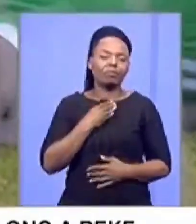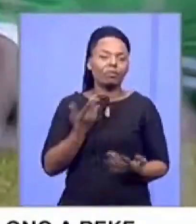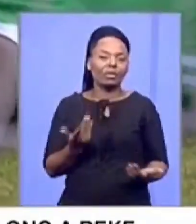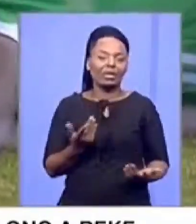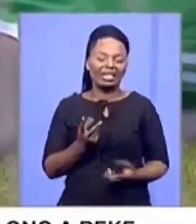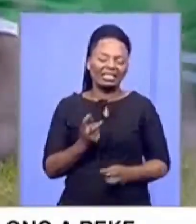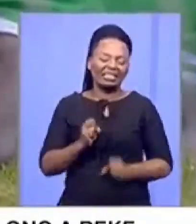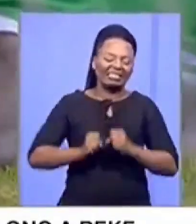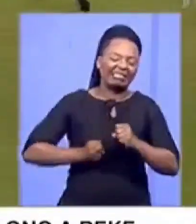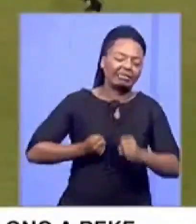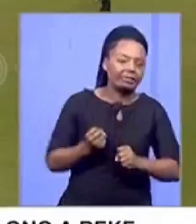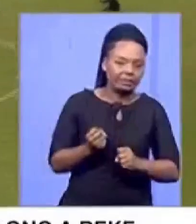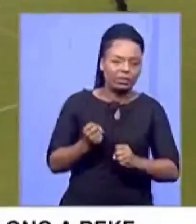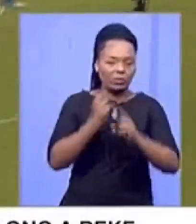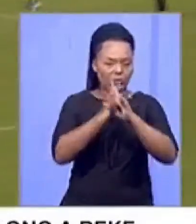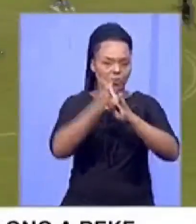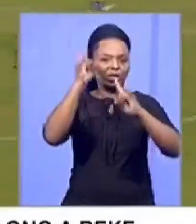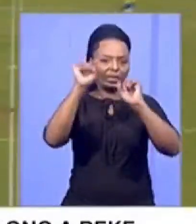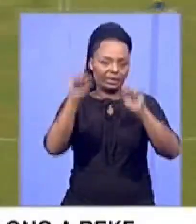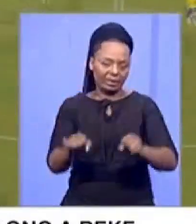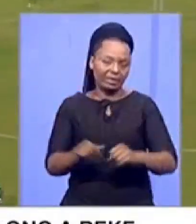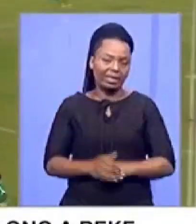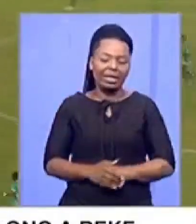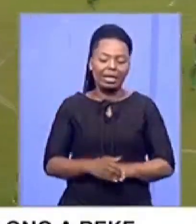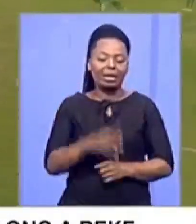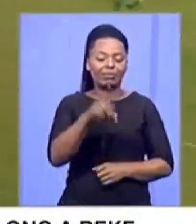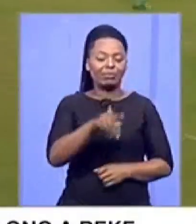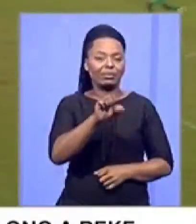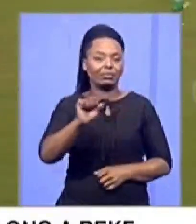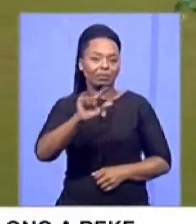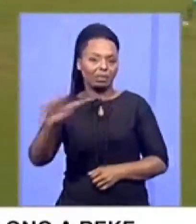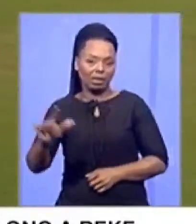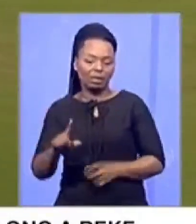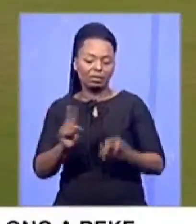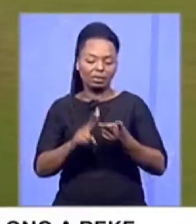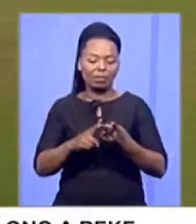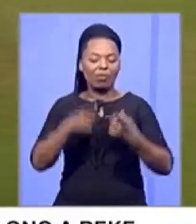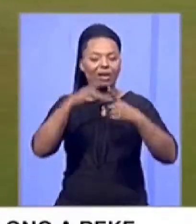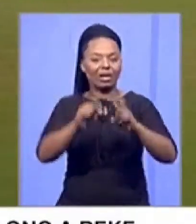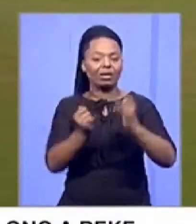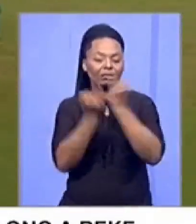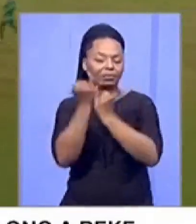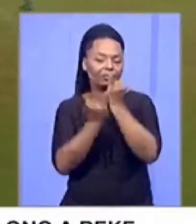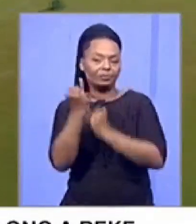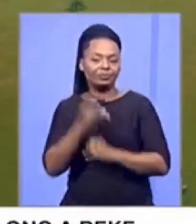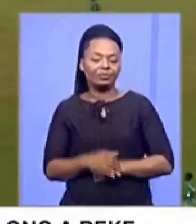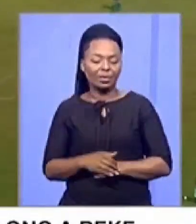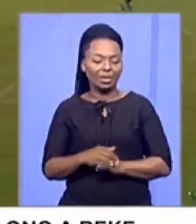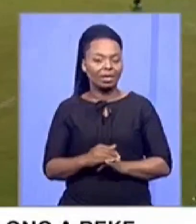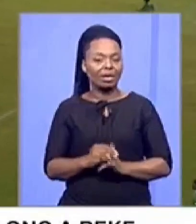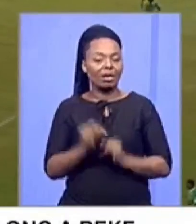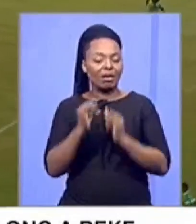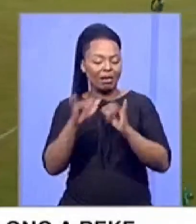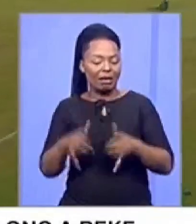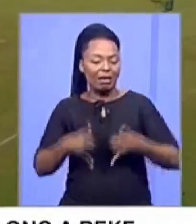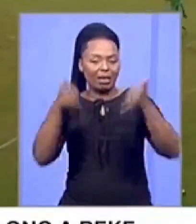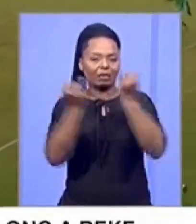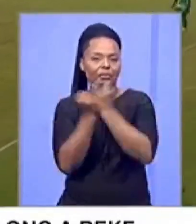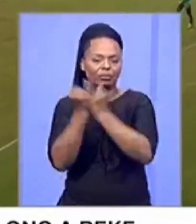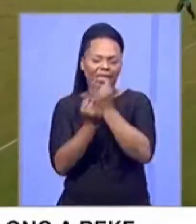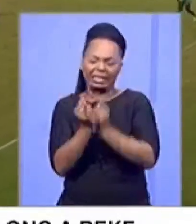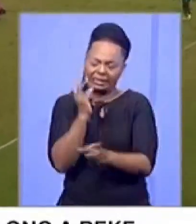the difficulties of winning a Premier League, a league title. The league title is the hardest in any country to